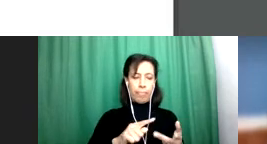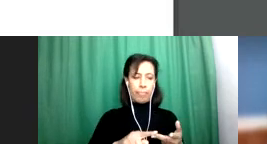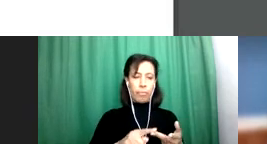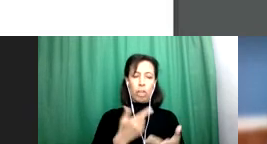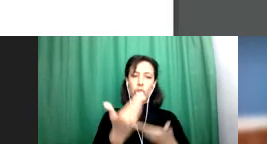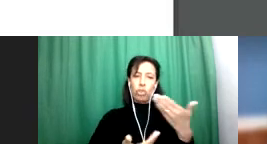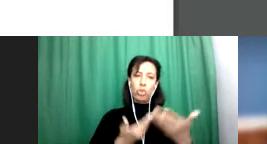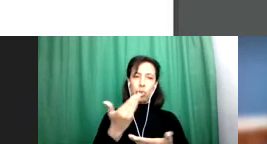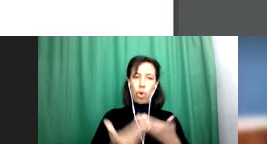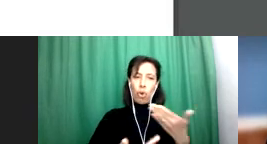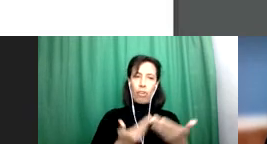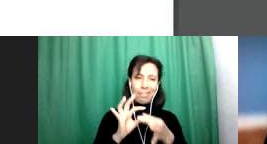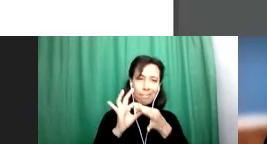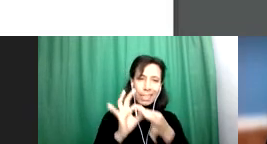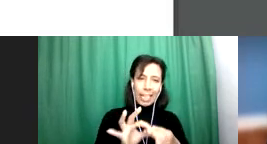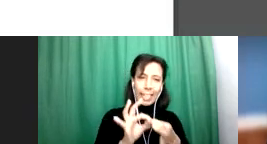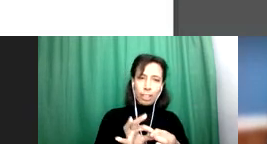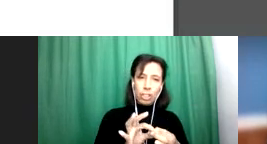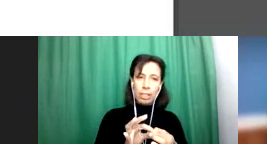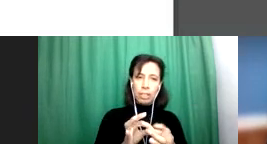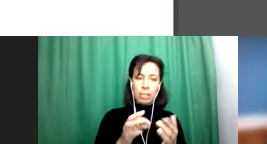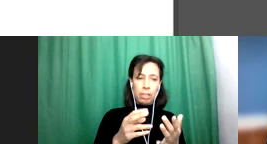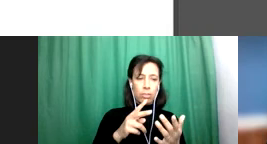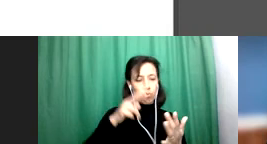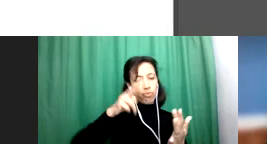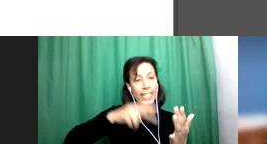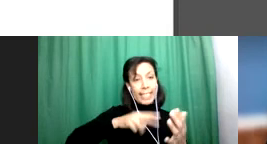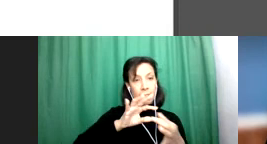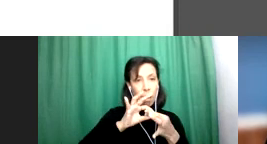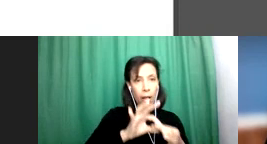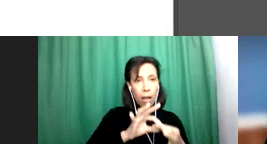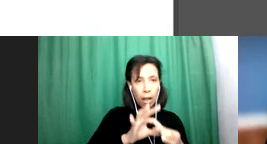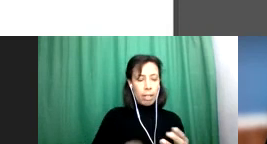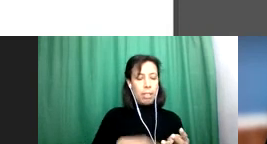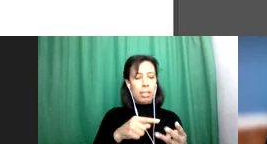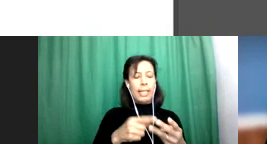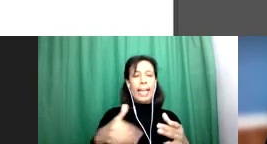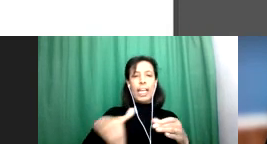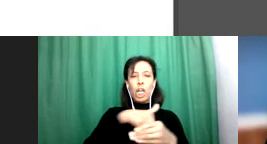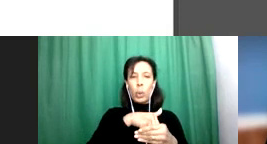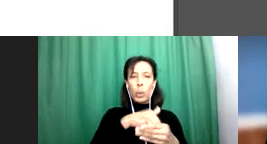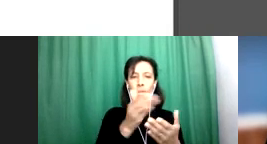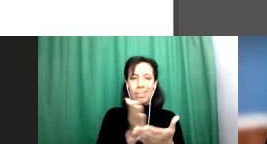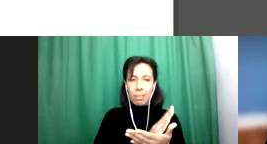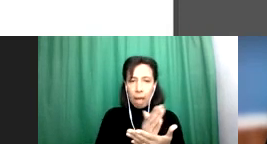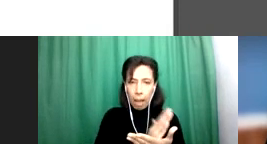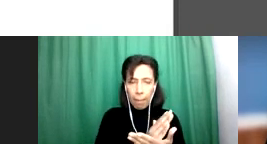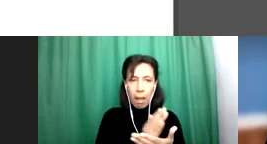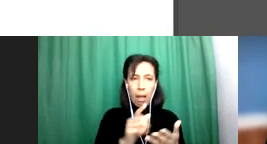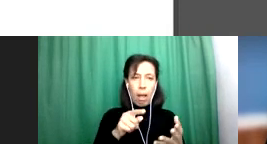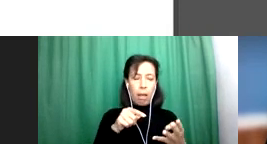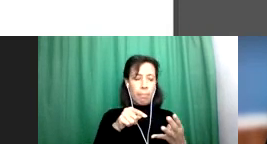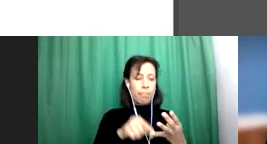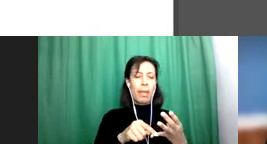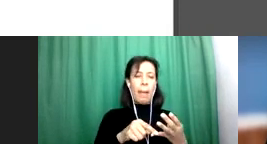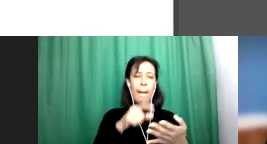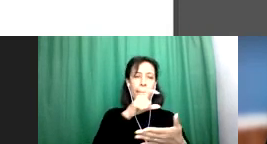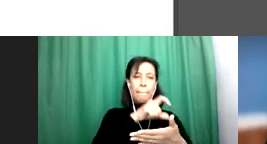reader, include a dilemma, write in paragraphs, and